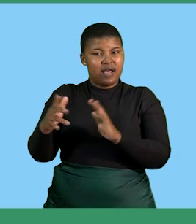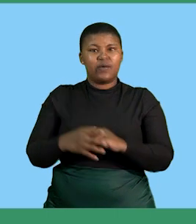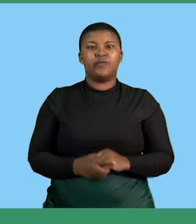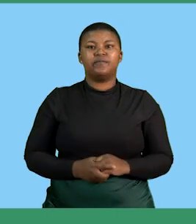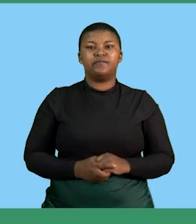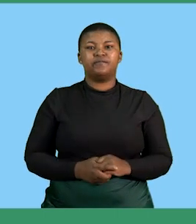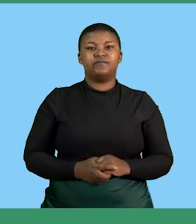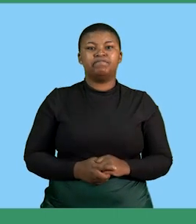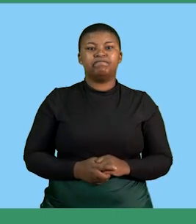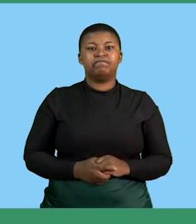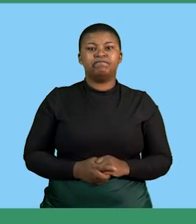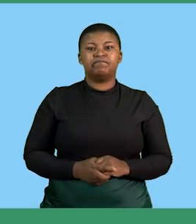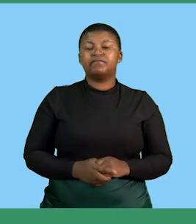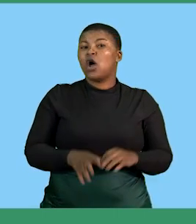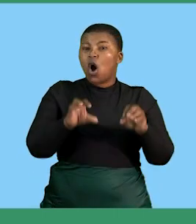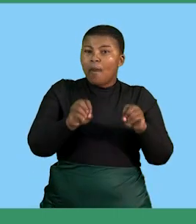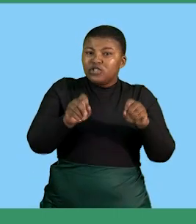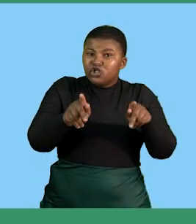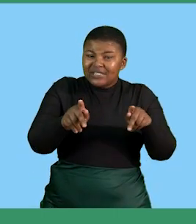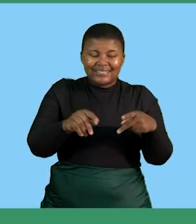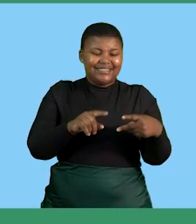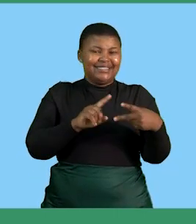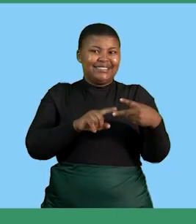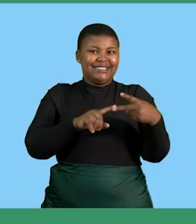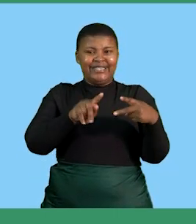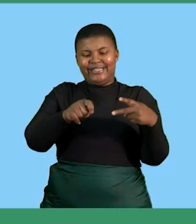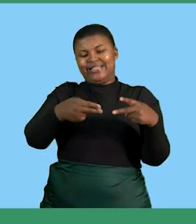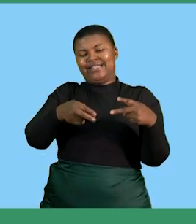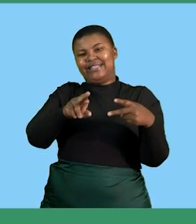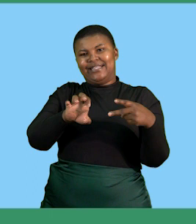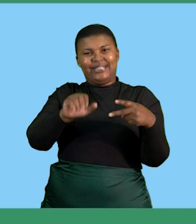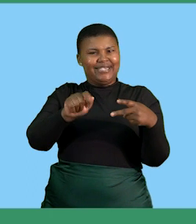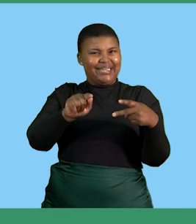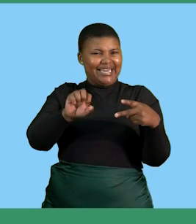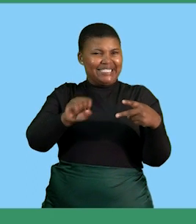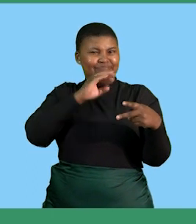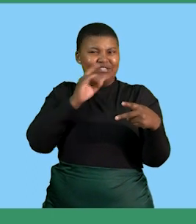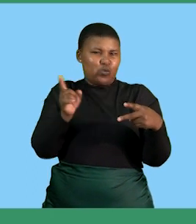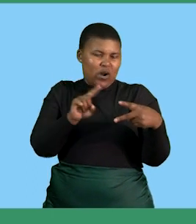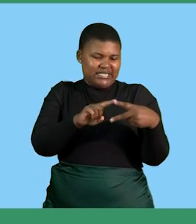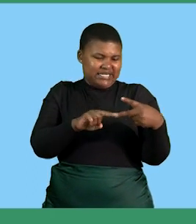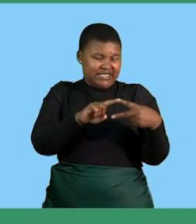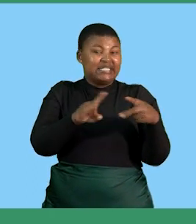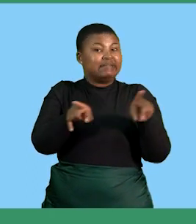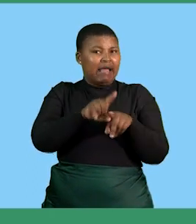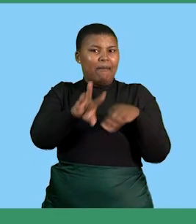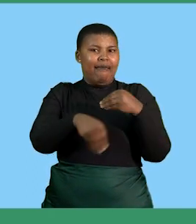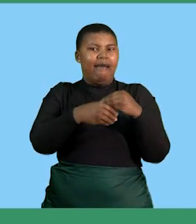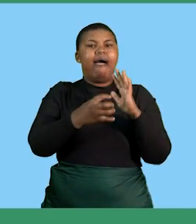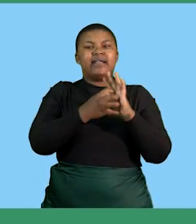what the terms opportunities and threats mean, as well as some practical examples of each of